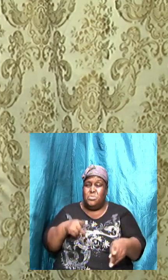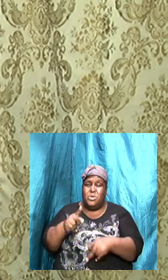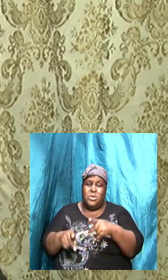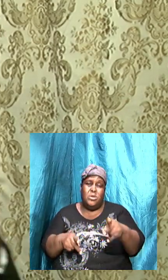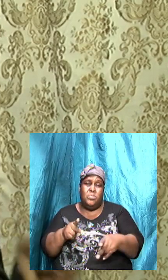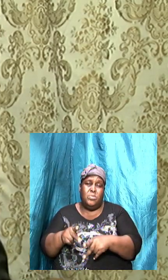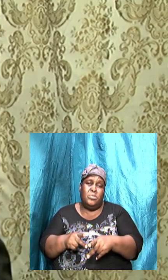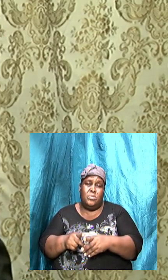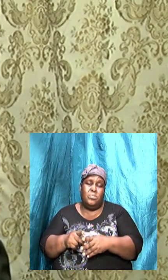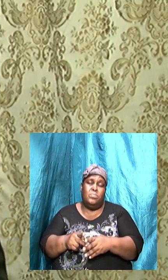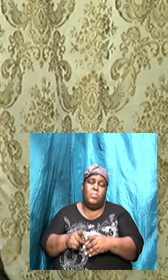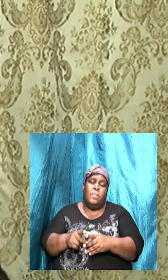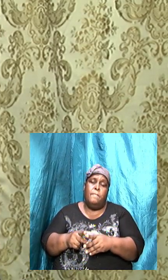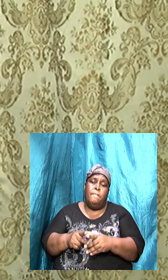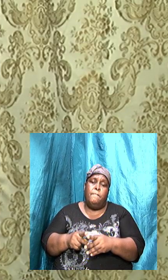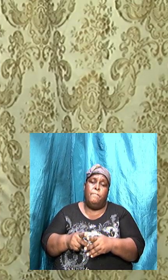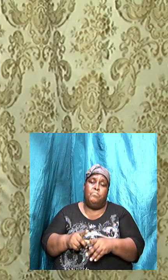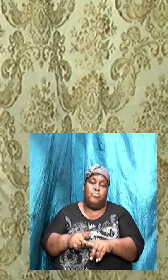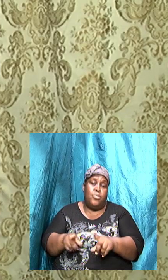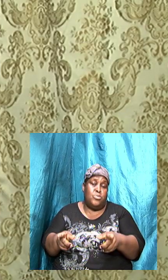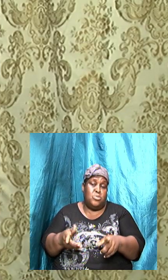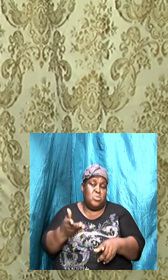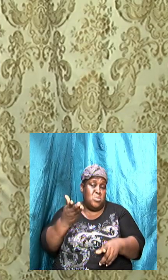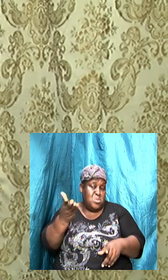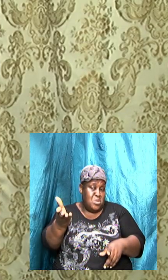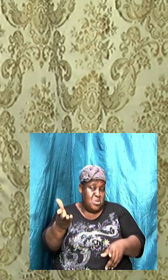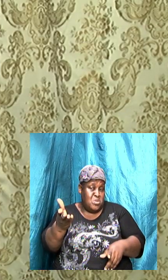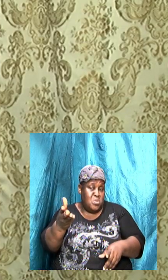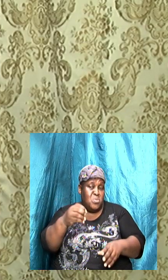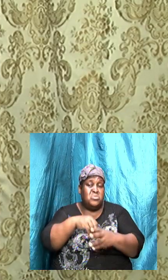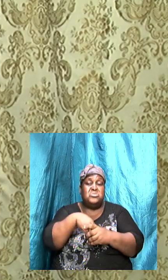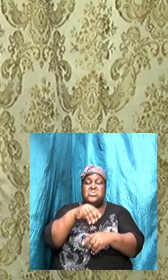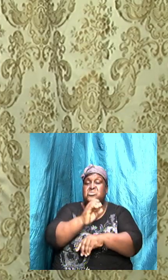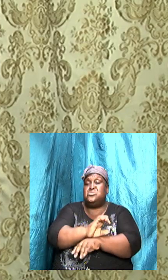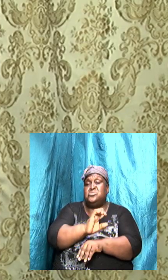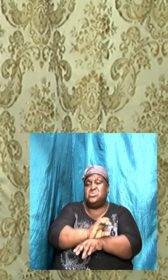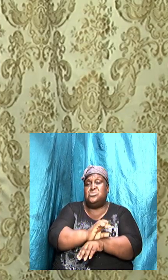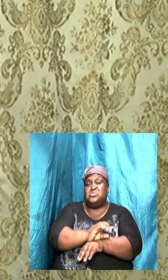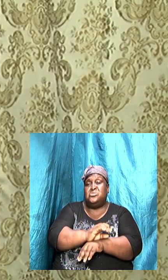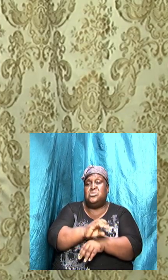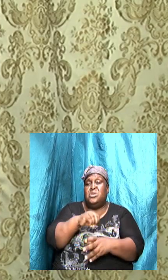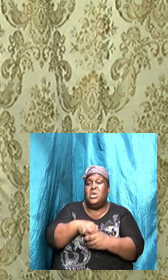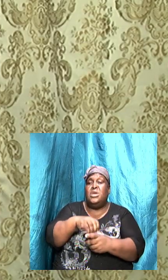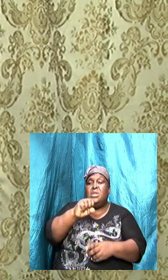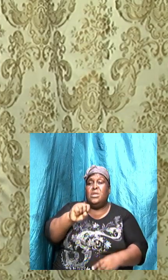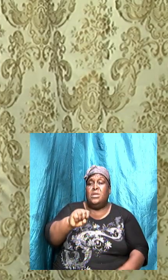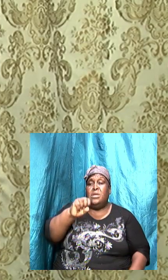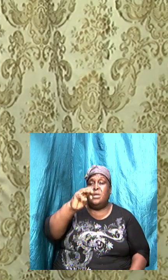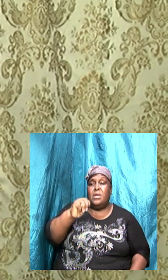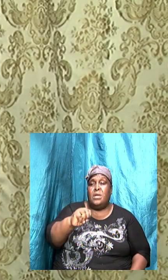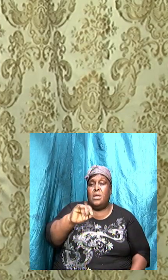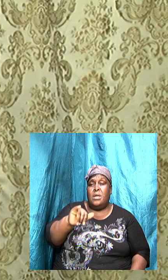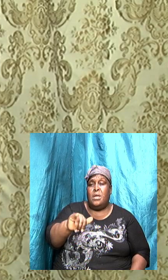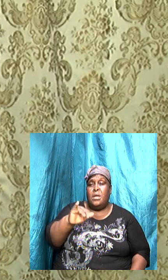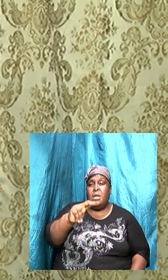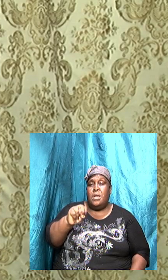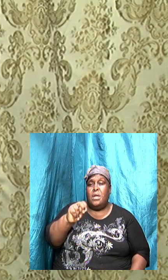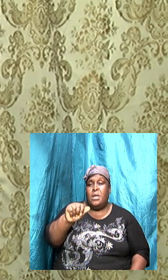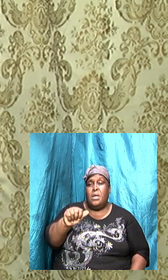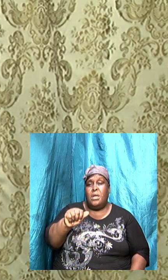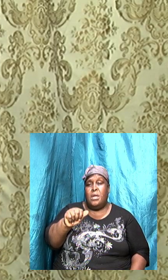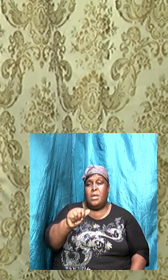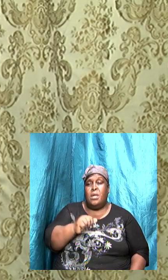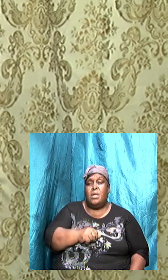rich city, wealthy people. But those that were in the church in Smyrna, they themselves